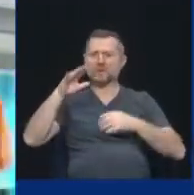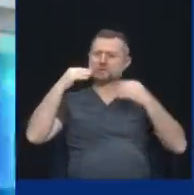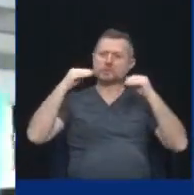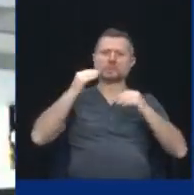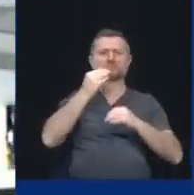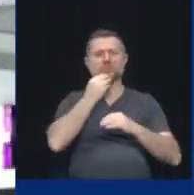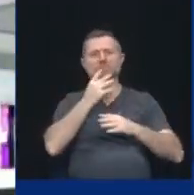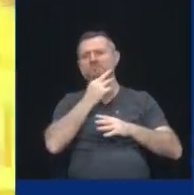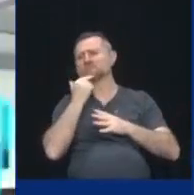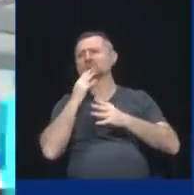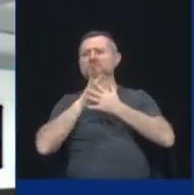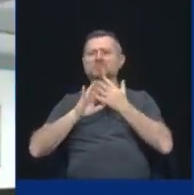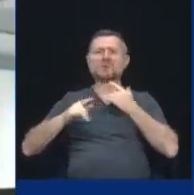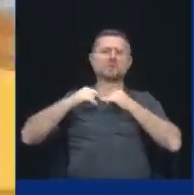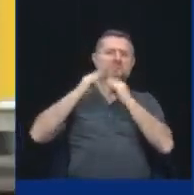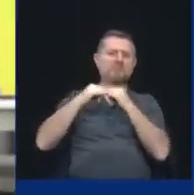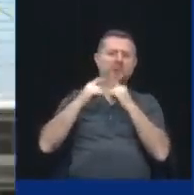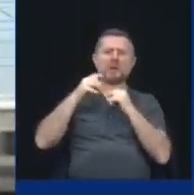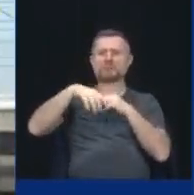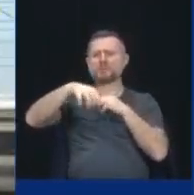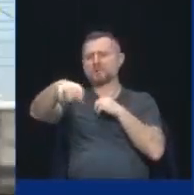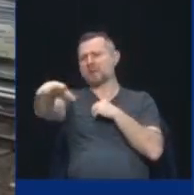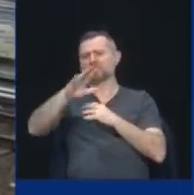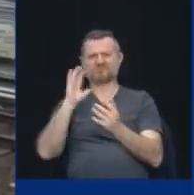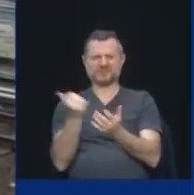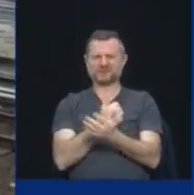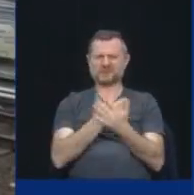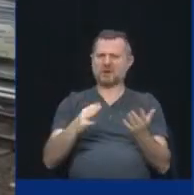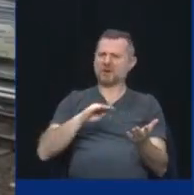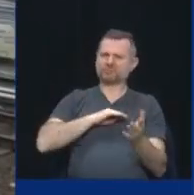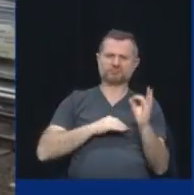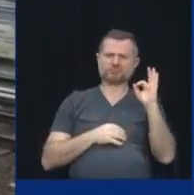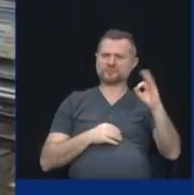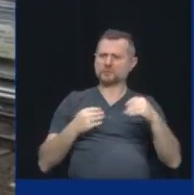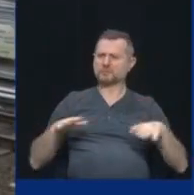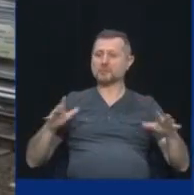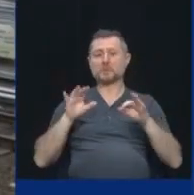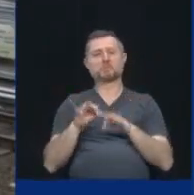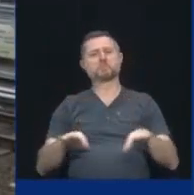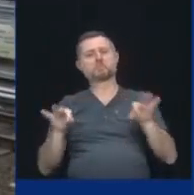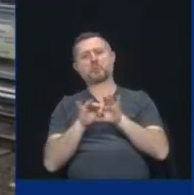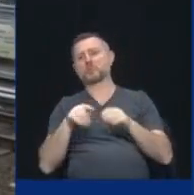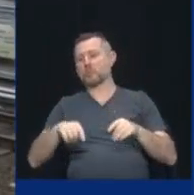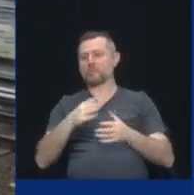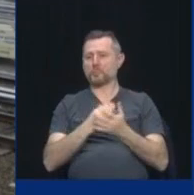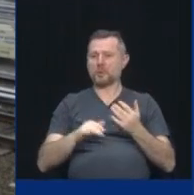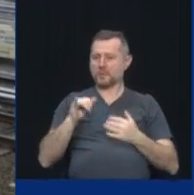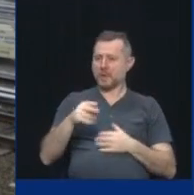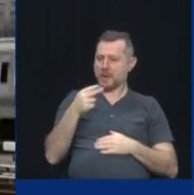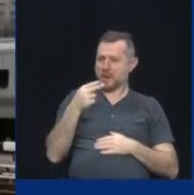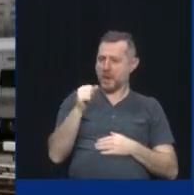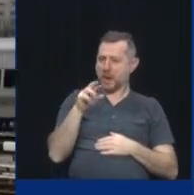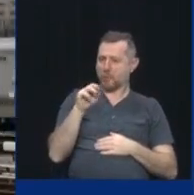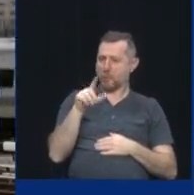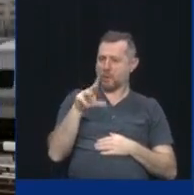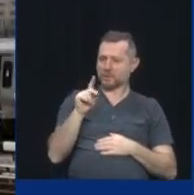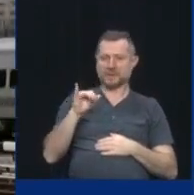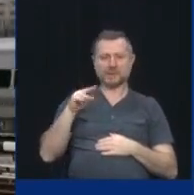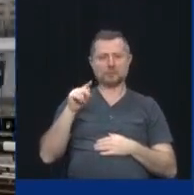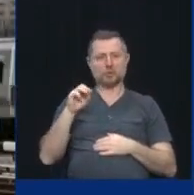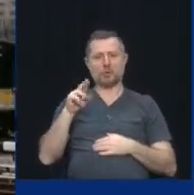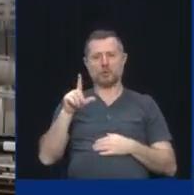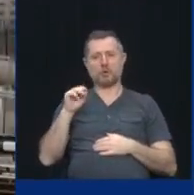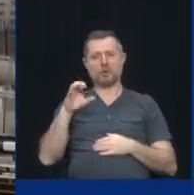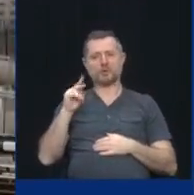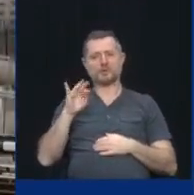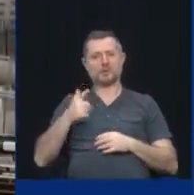daily commuters. A critical piece of our transportation system is Herald Interlocking. Built over 100 years